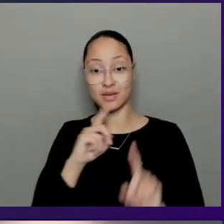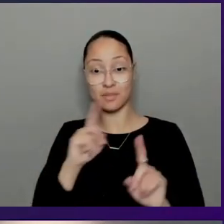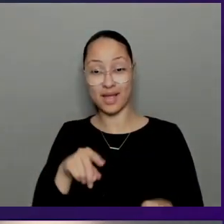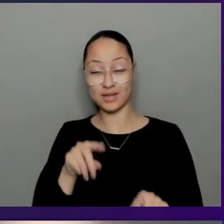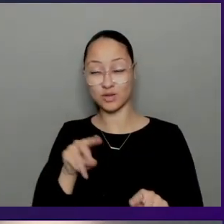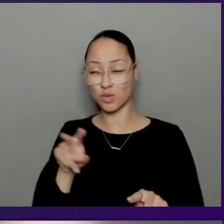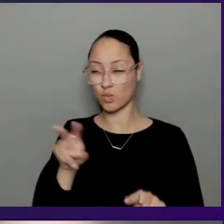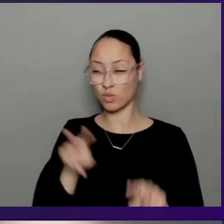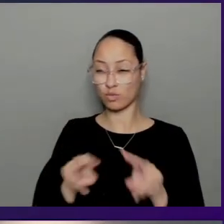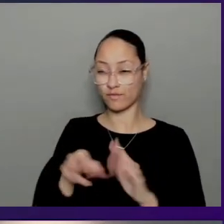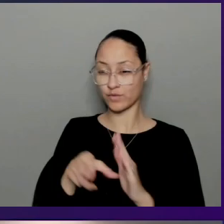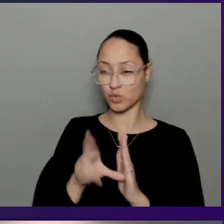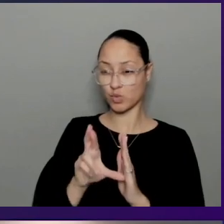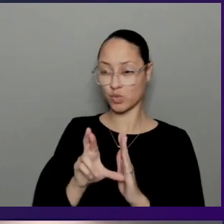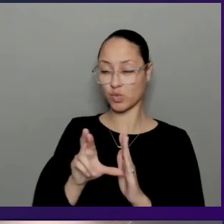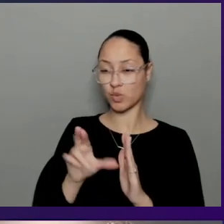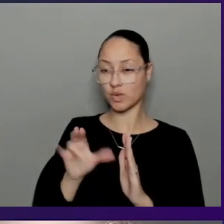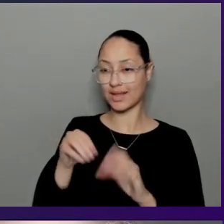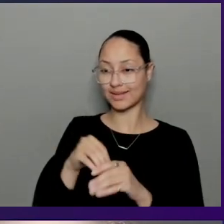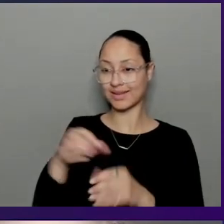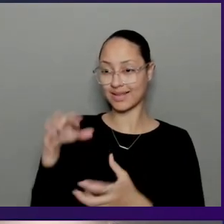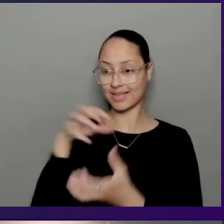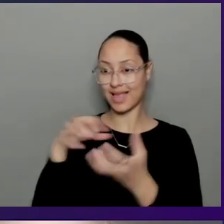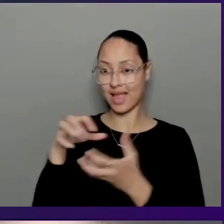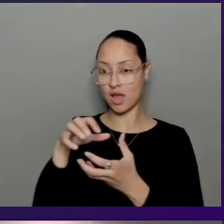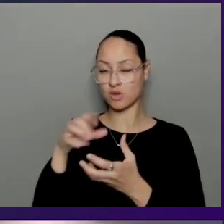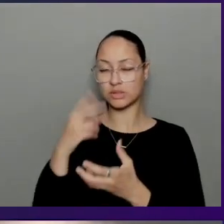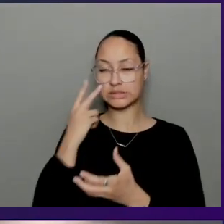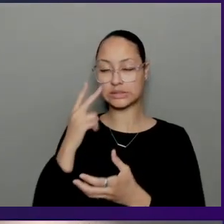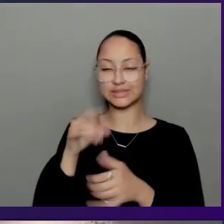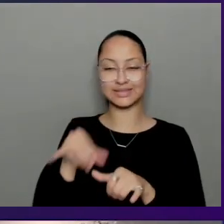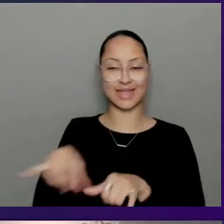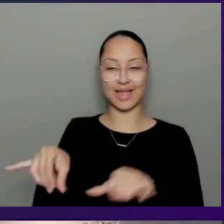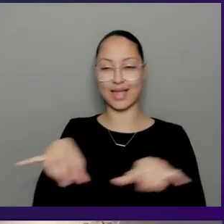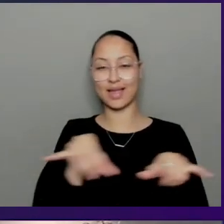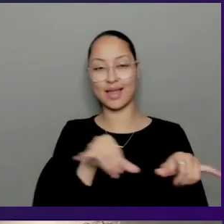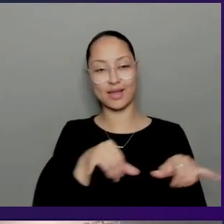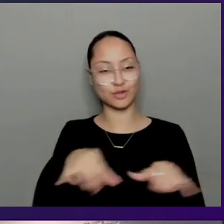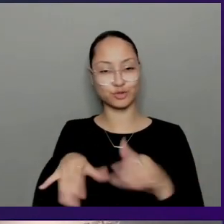Cloud9, you see it's the standard default template of a plain React application.